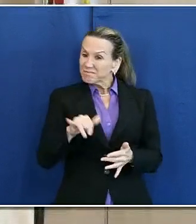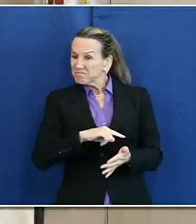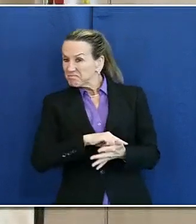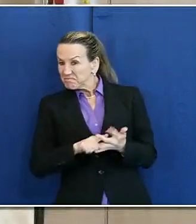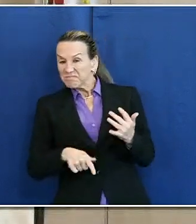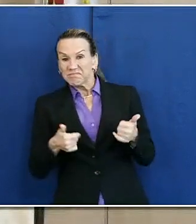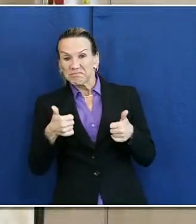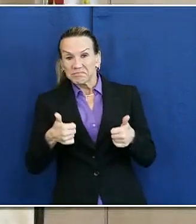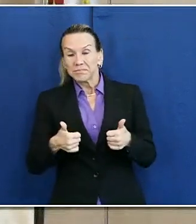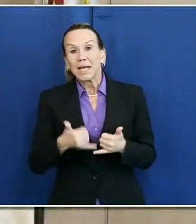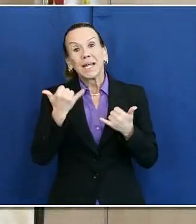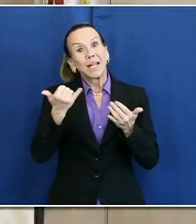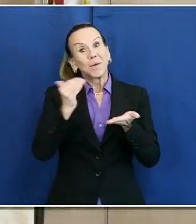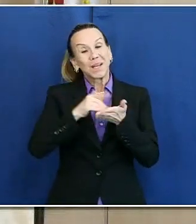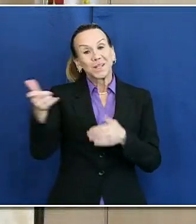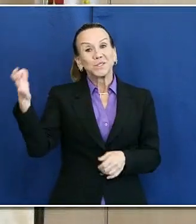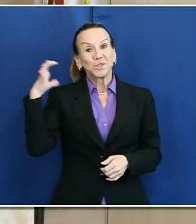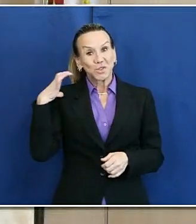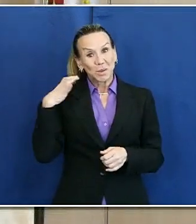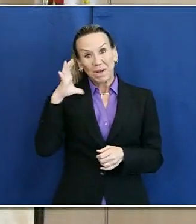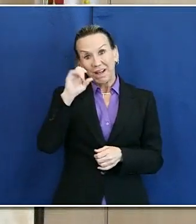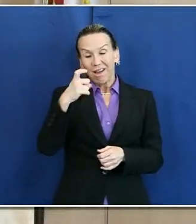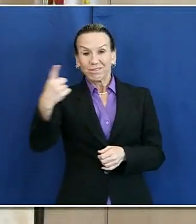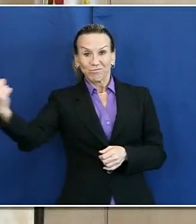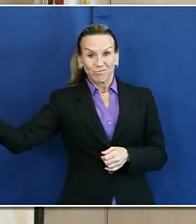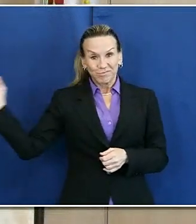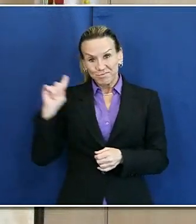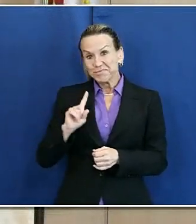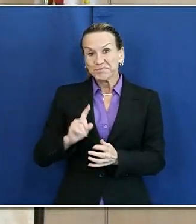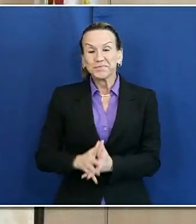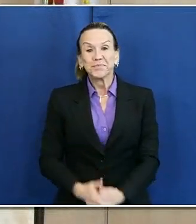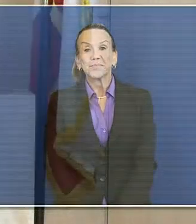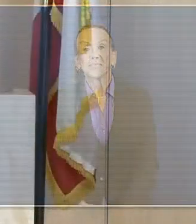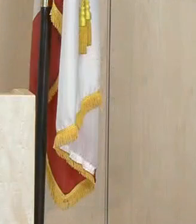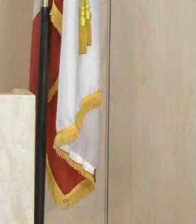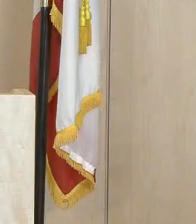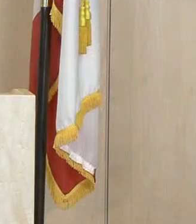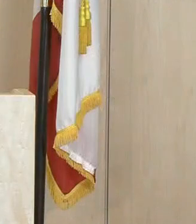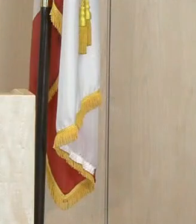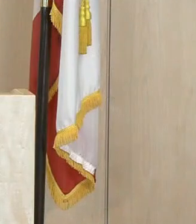welcome back to the podium Chairman Greg Cox. Thank you.